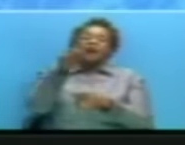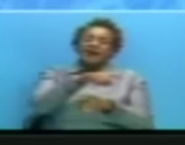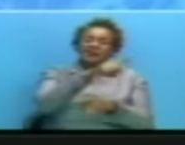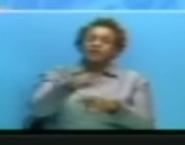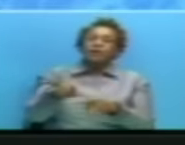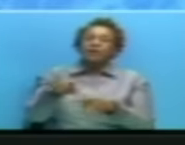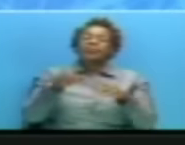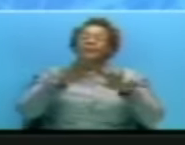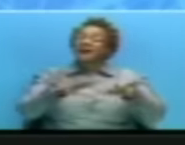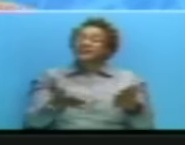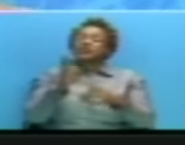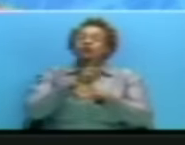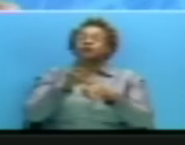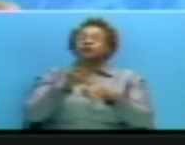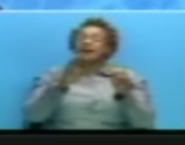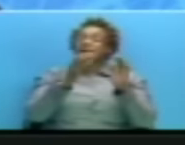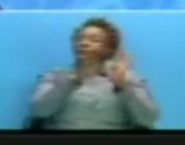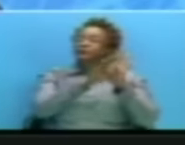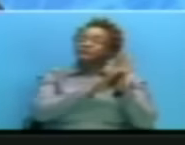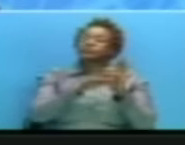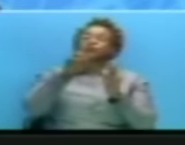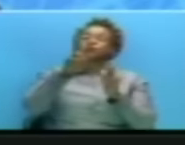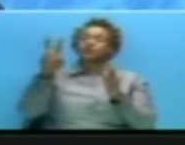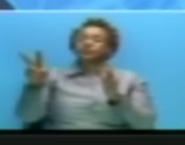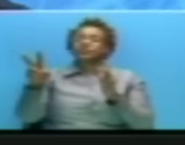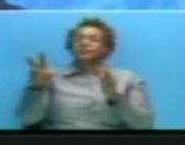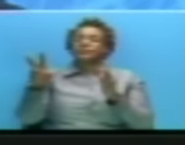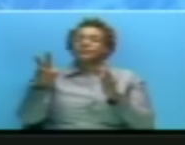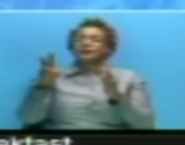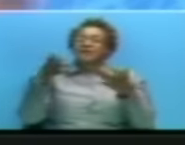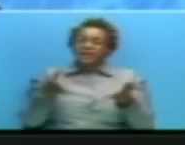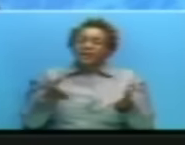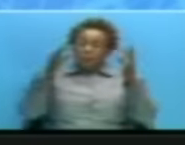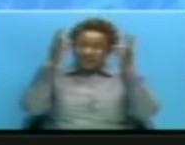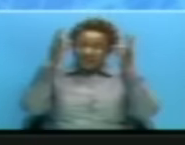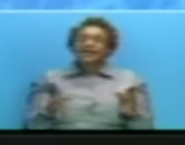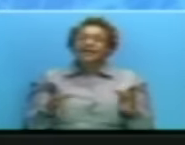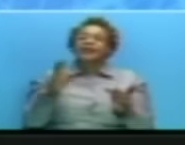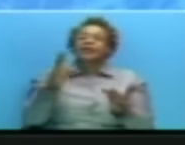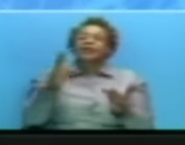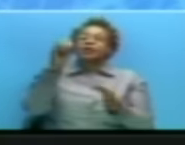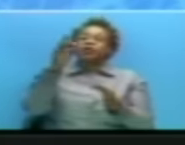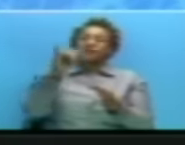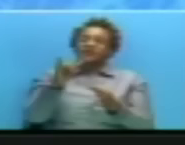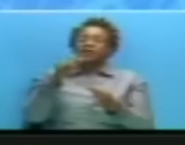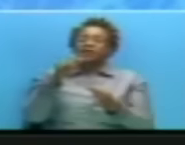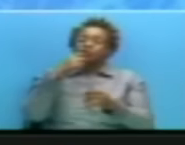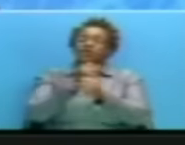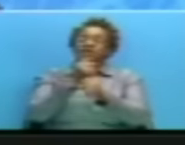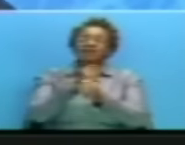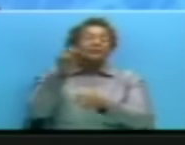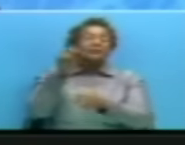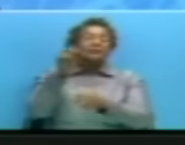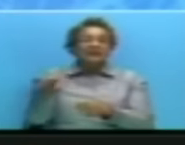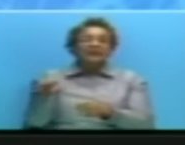party applying CAP 222, we probably have occasioned even legal suits. And we decided it is Kofi Olomide who committed a crime